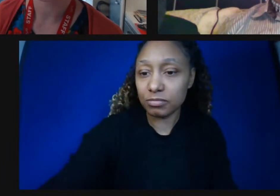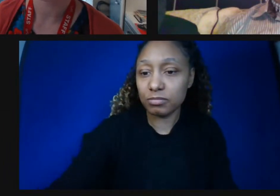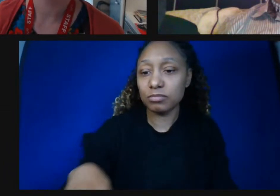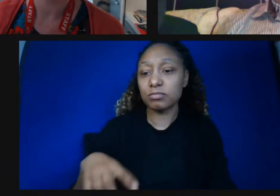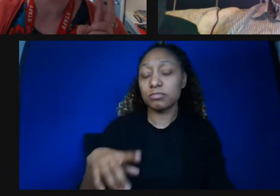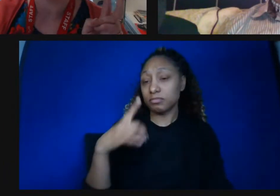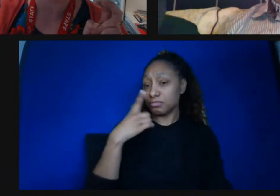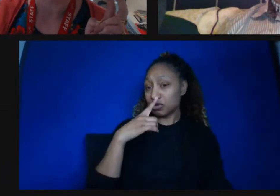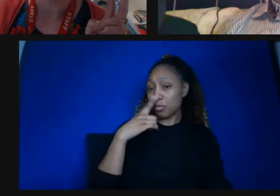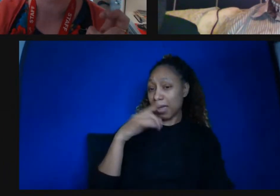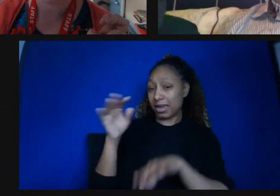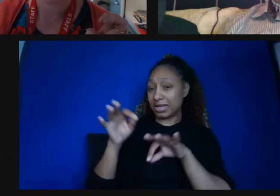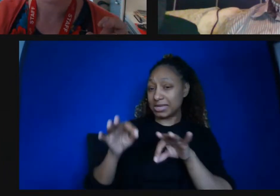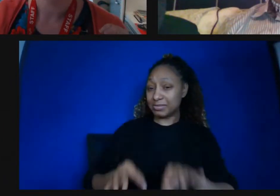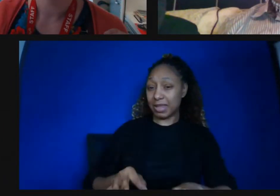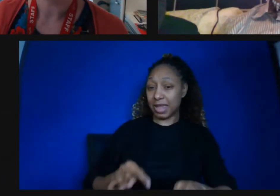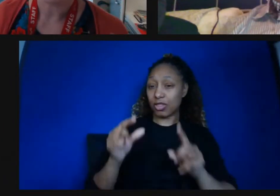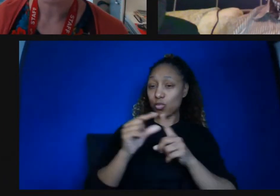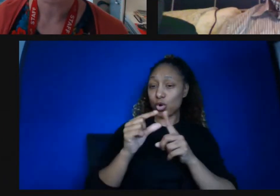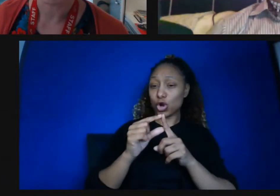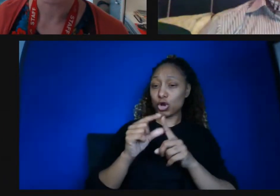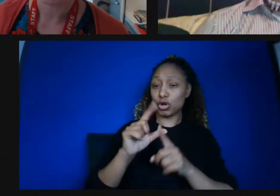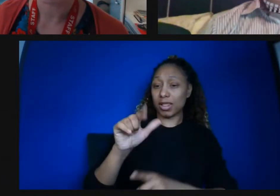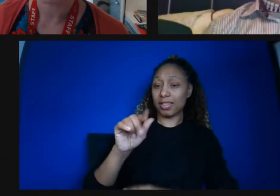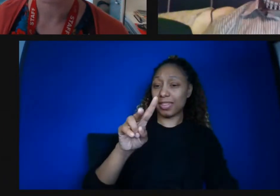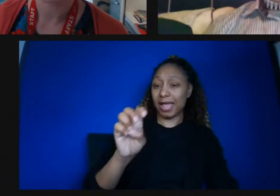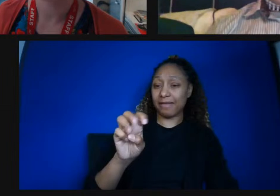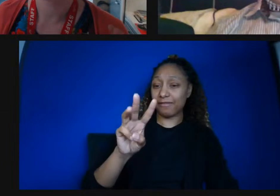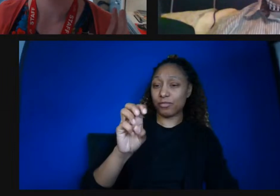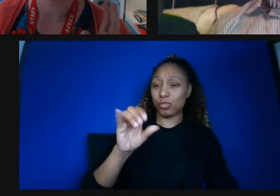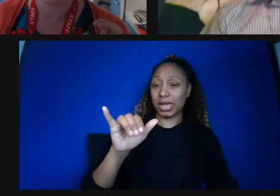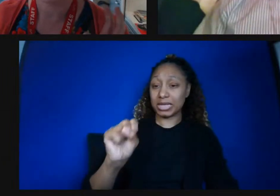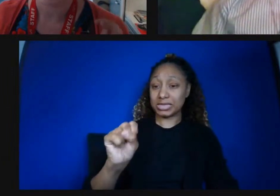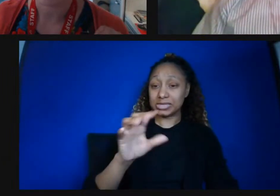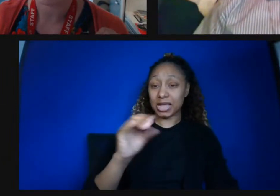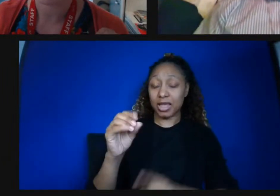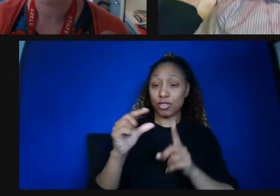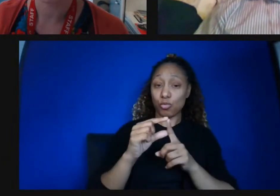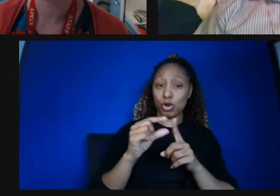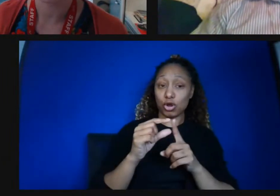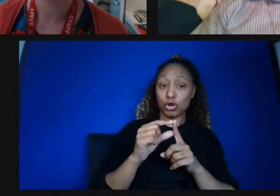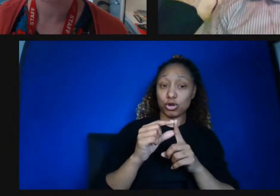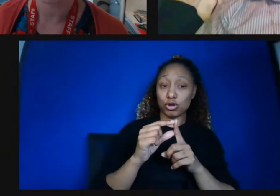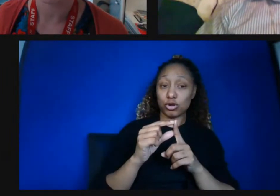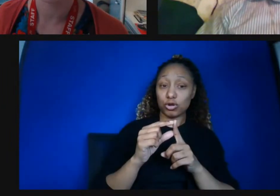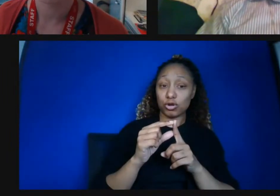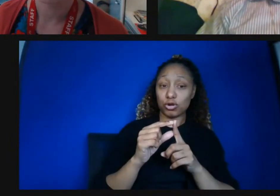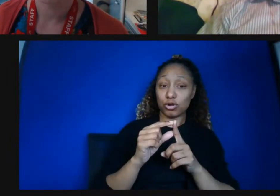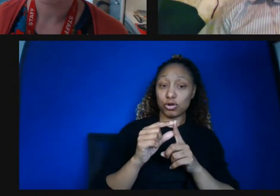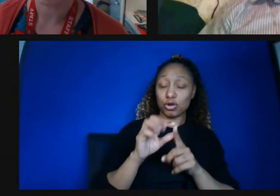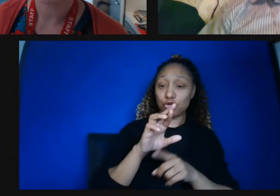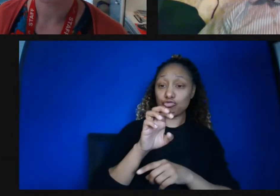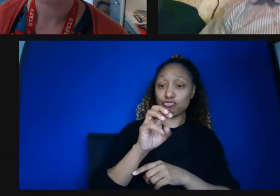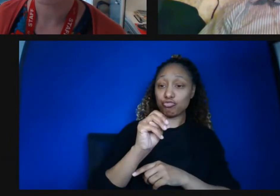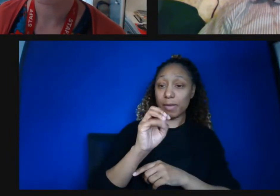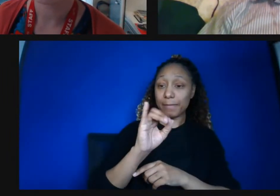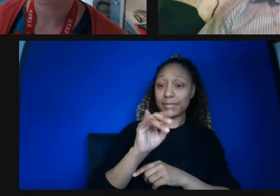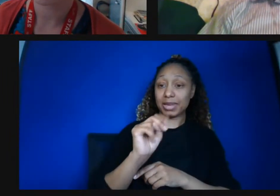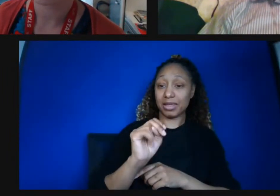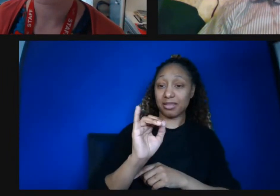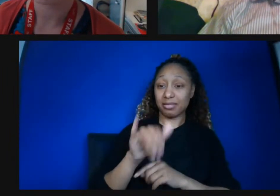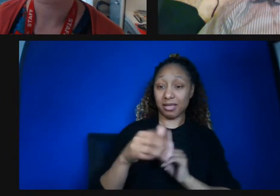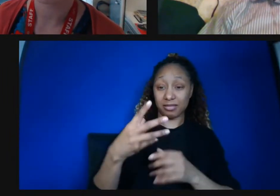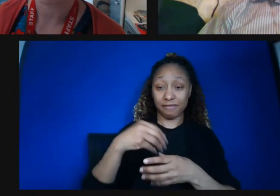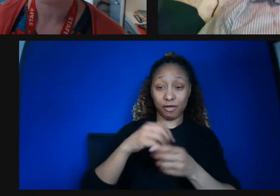define the term lifeways? Also, is the term remnant, a colonial term, part of the 19th